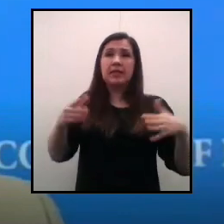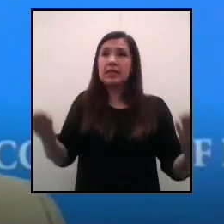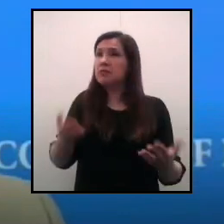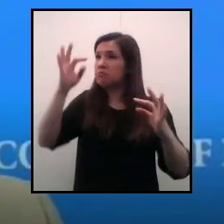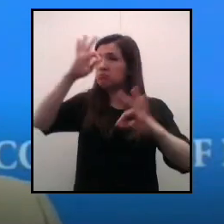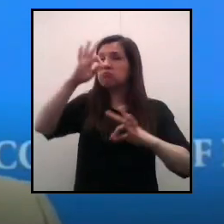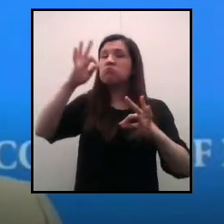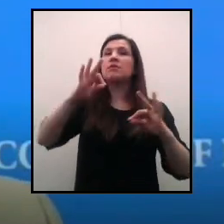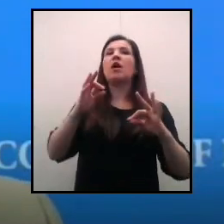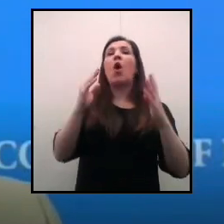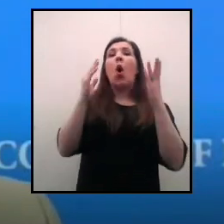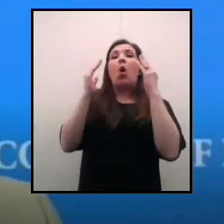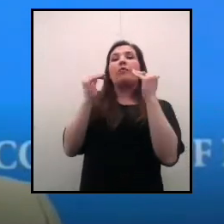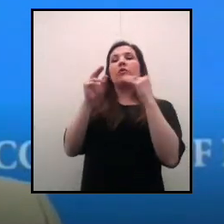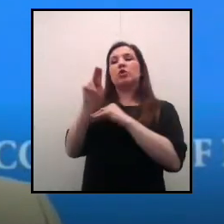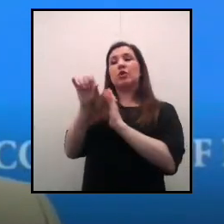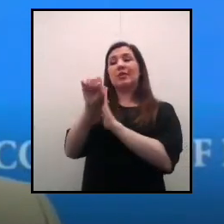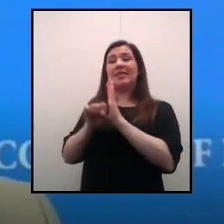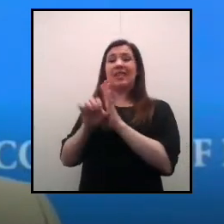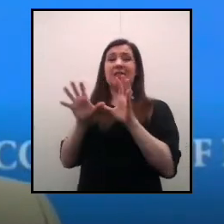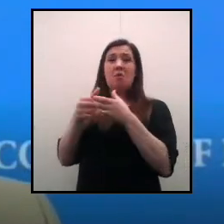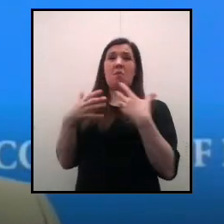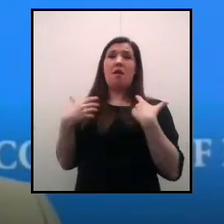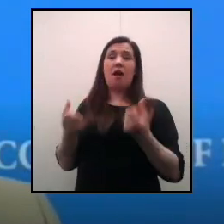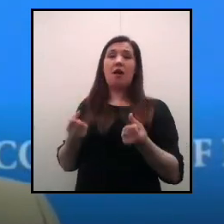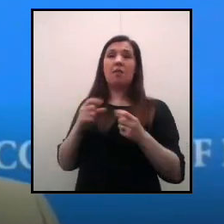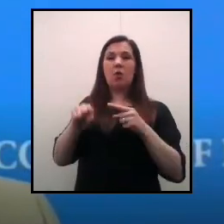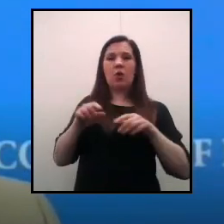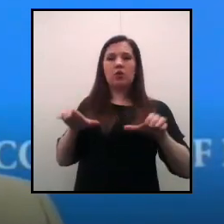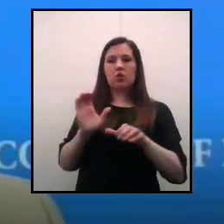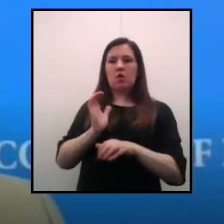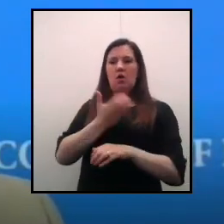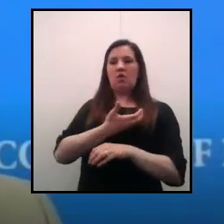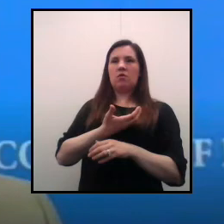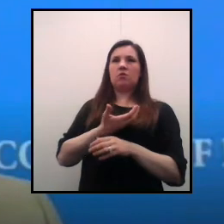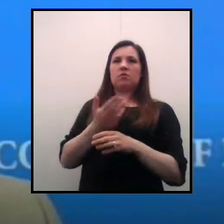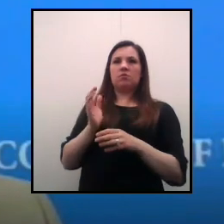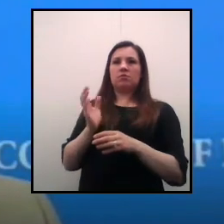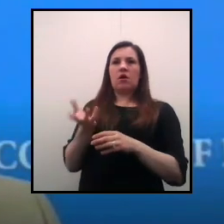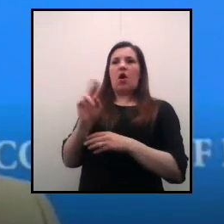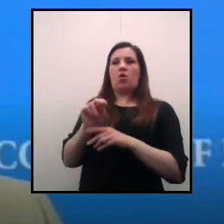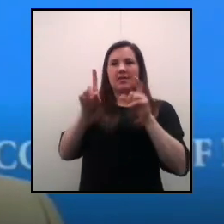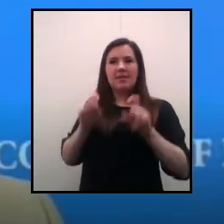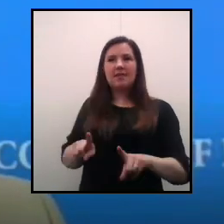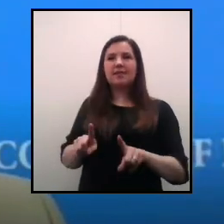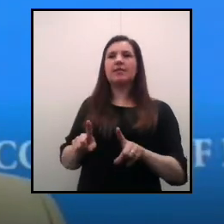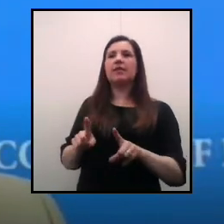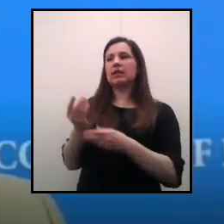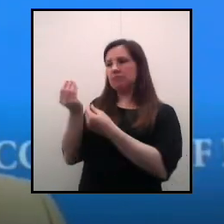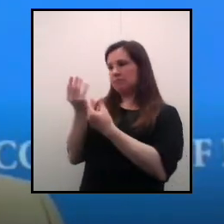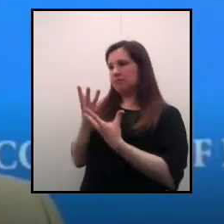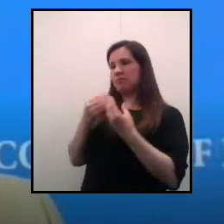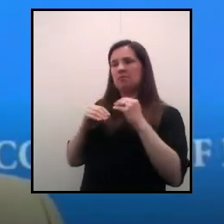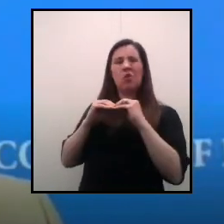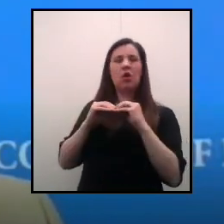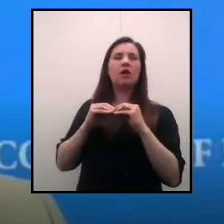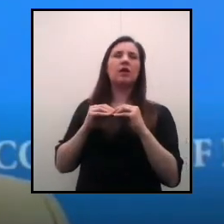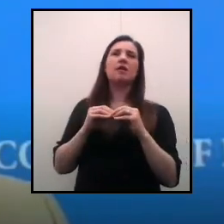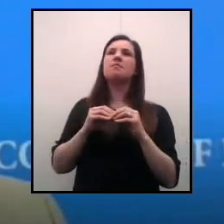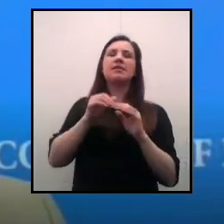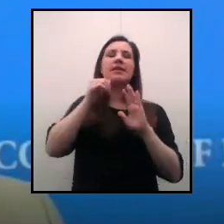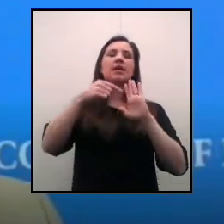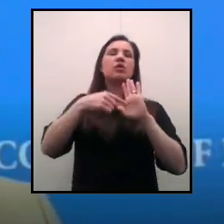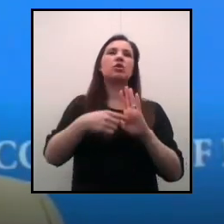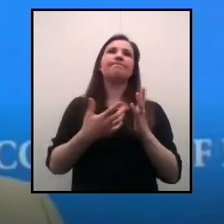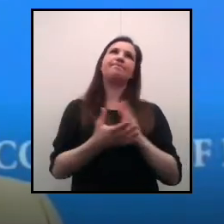that information from the New York State Department of Health. But when we start doing our own testing, it's going to give us more information, but it's still not going to